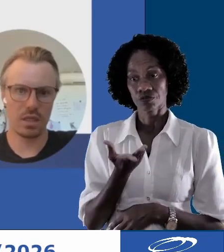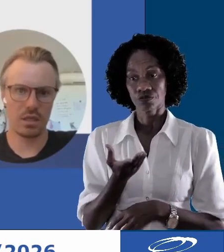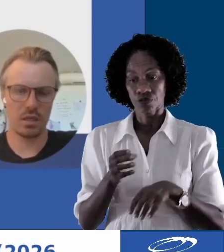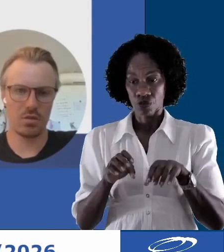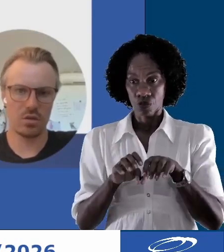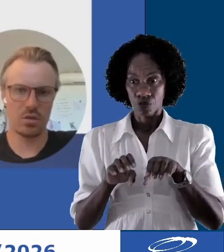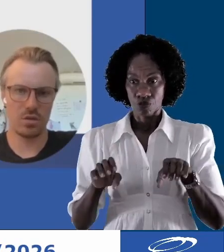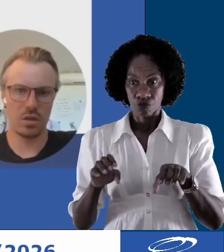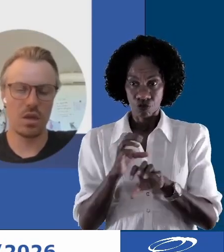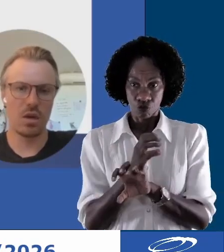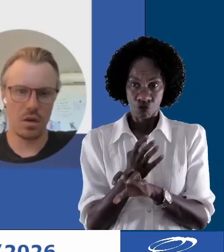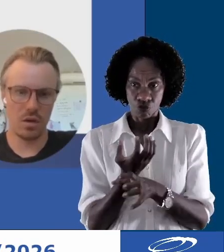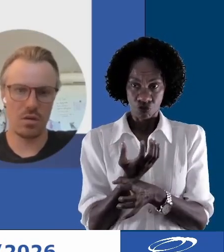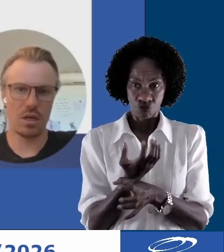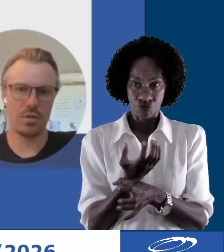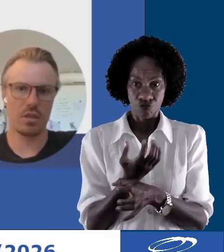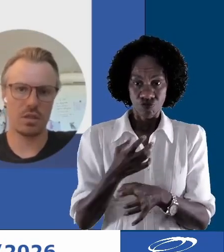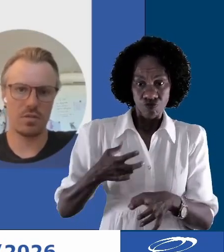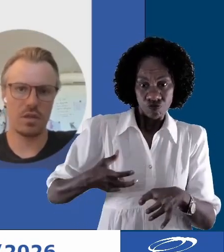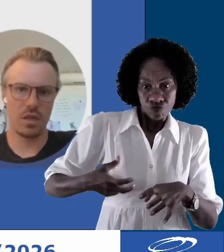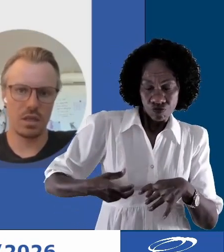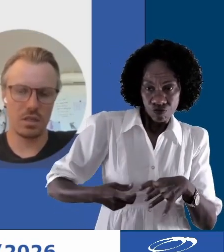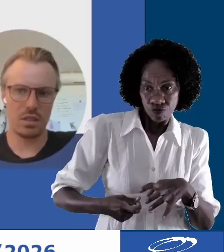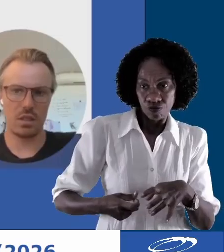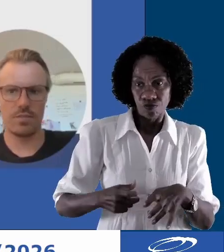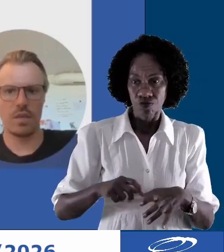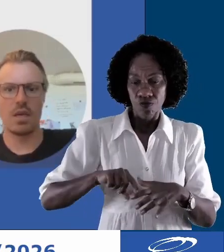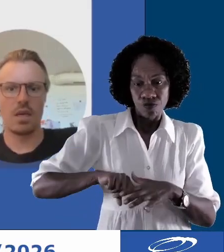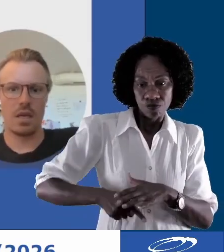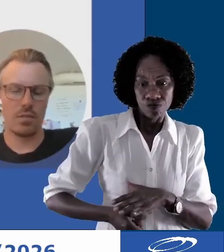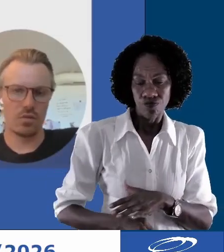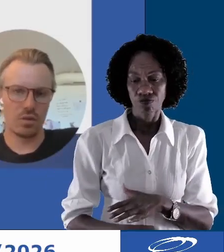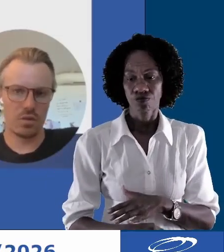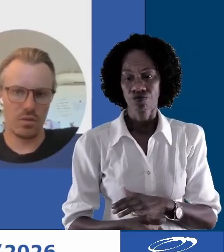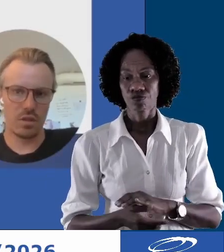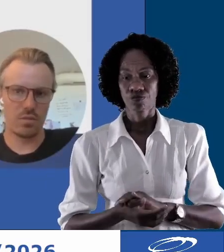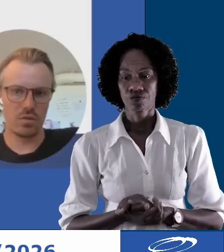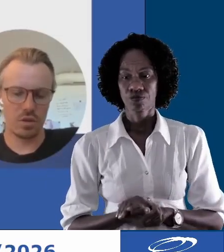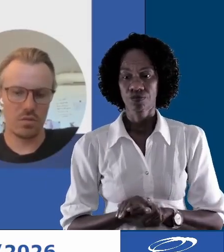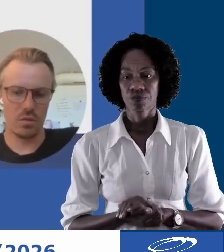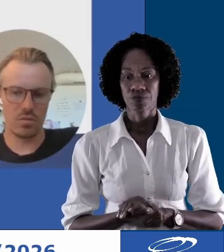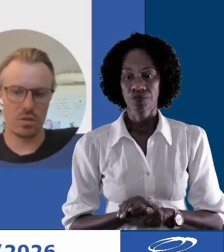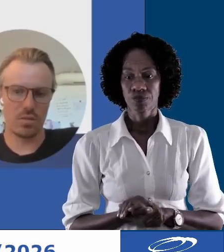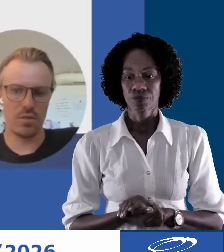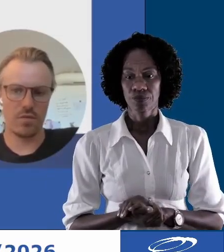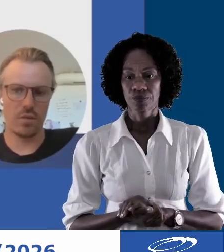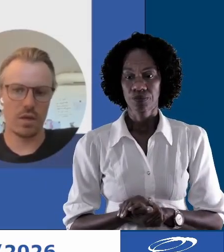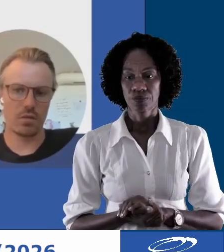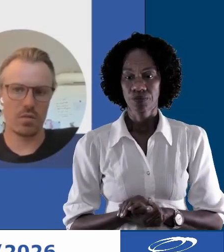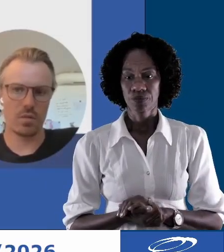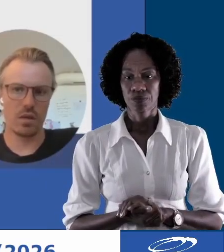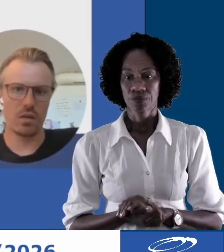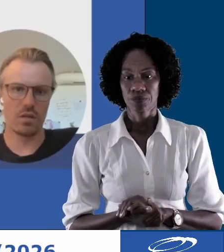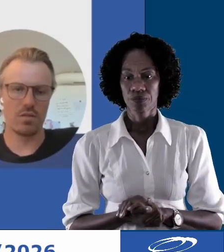spine tissue surgery under hypotensive anesthesia, and the post-operative exposure, which was above 4